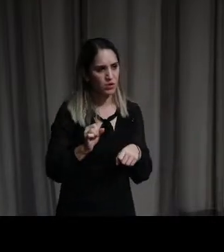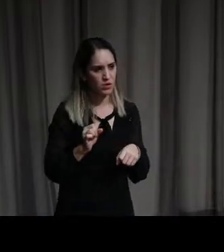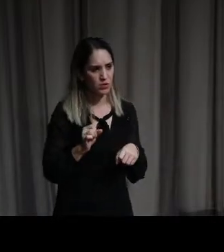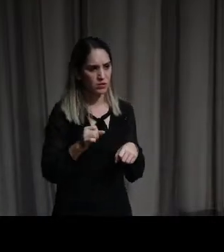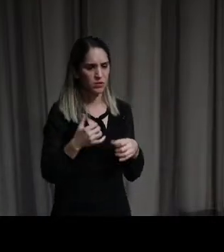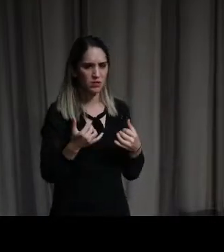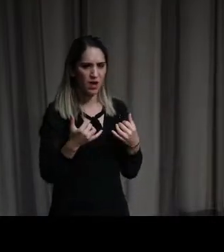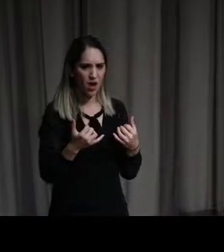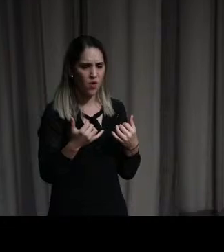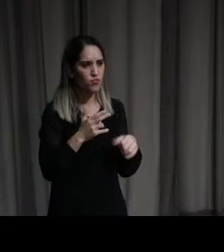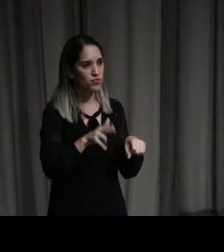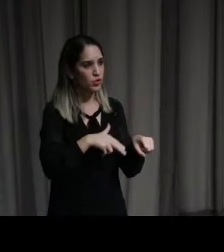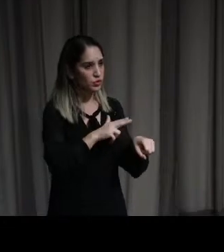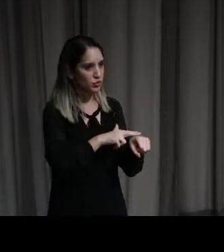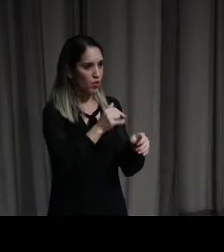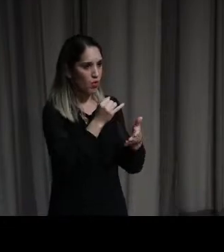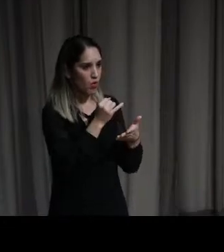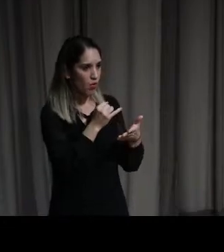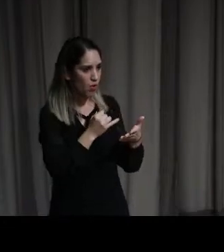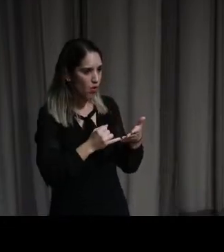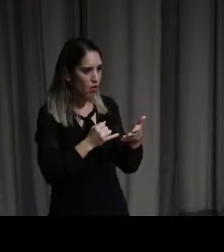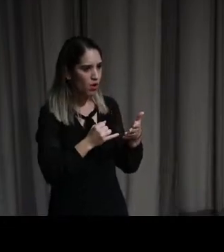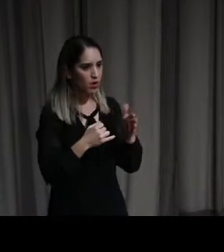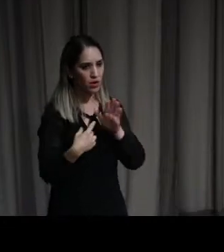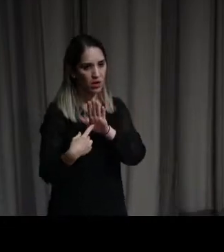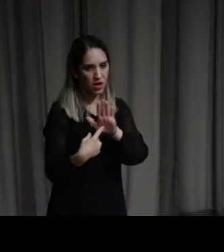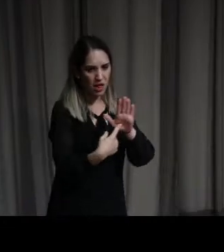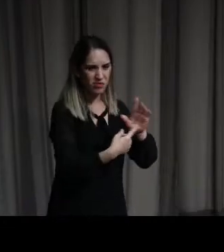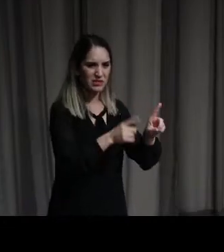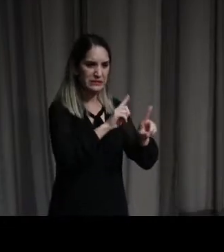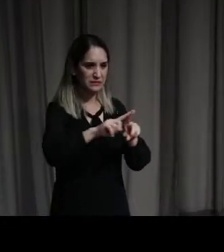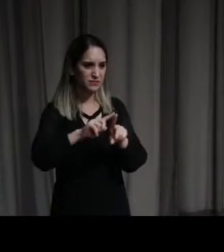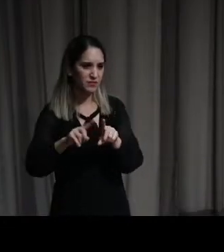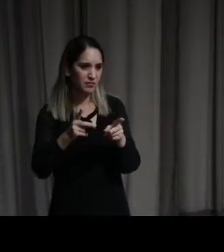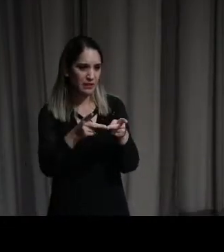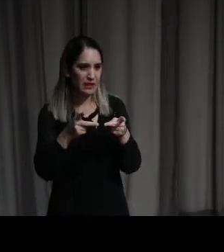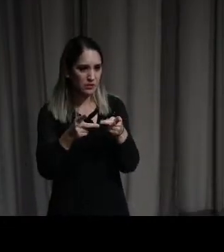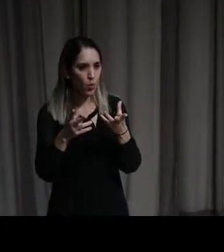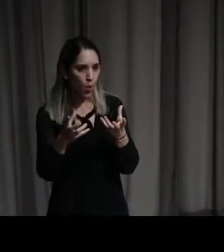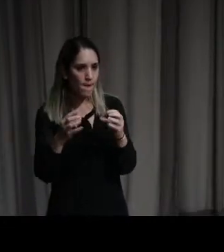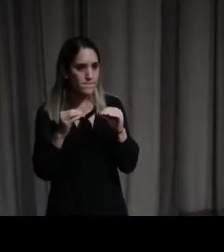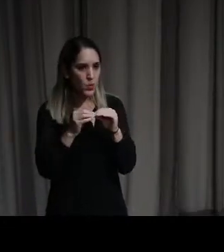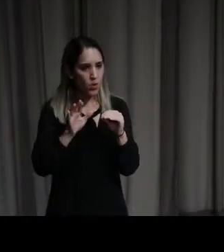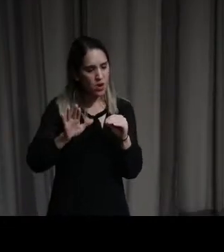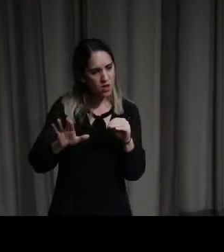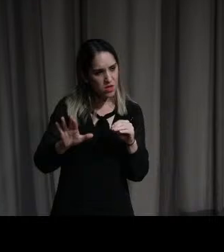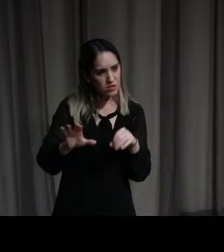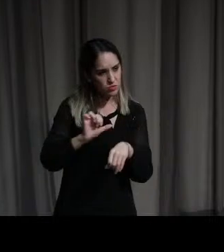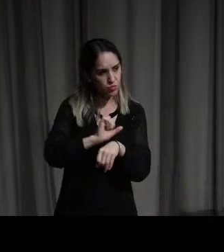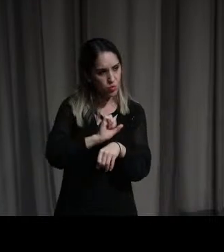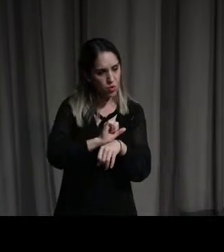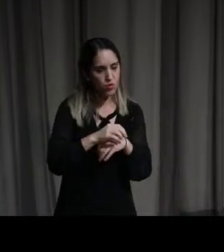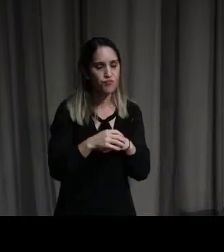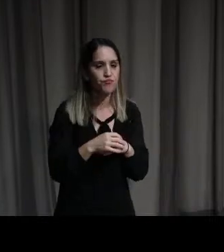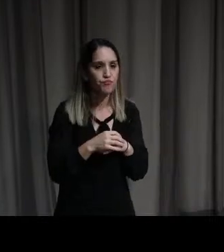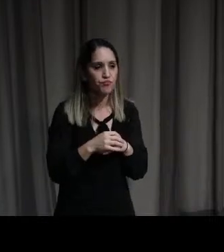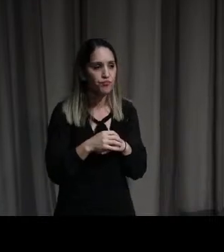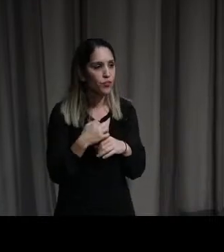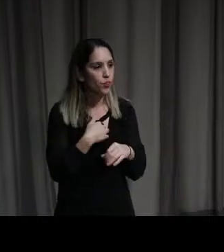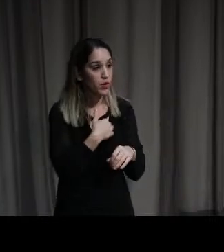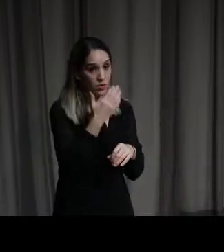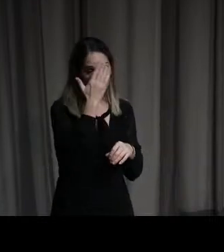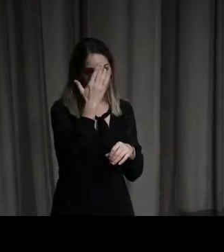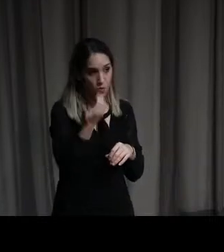National Art Gallery, and there have been other recent acquisitions. And we know that during the